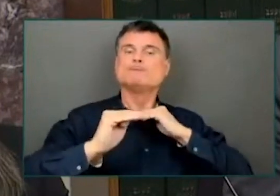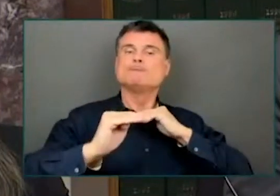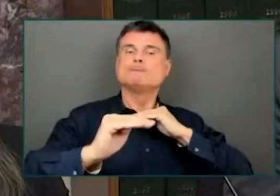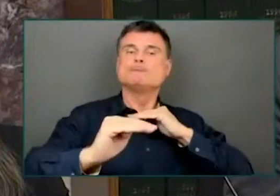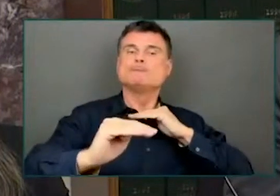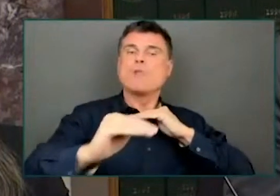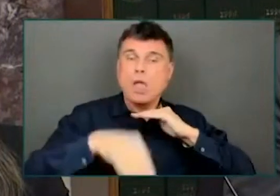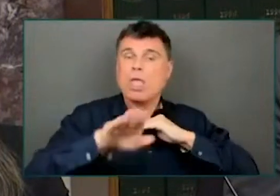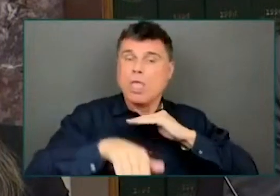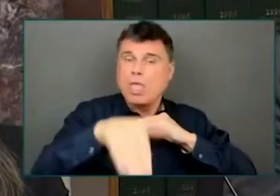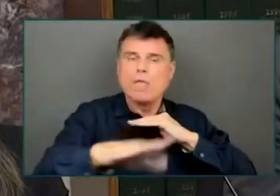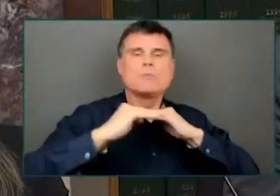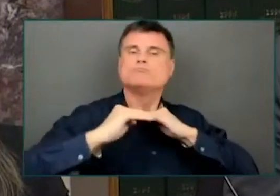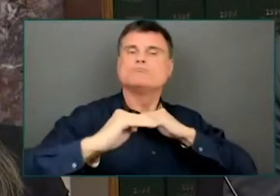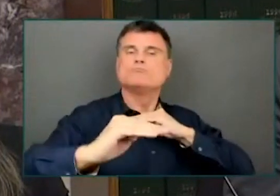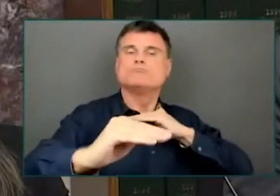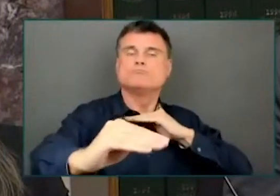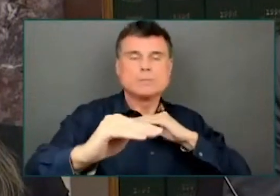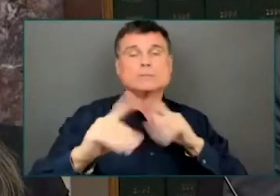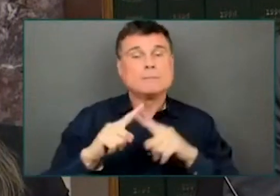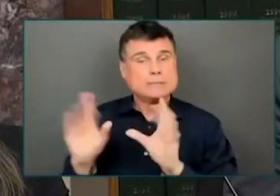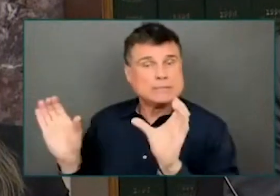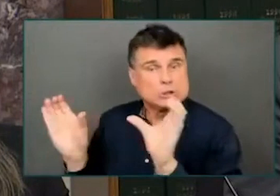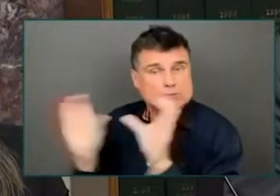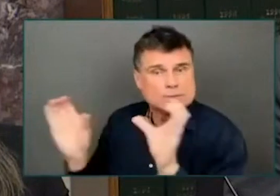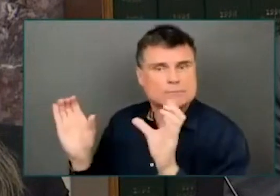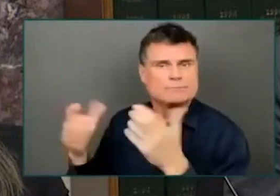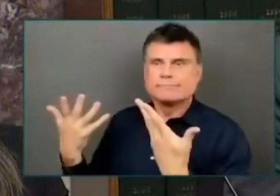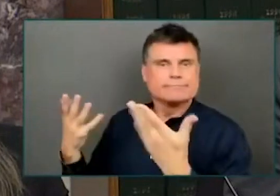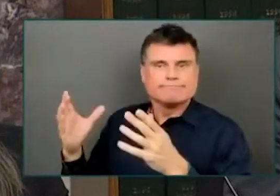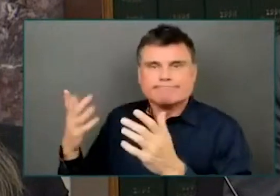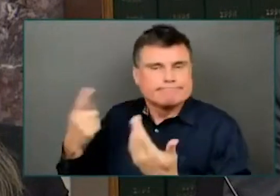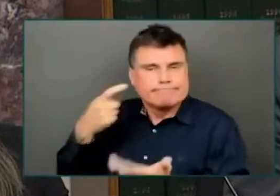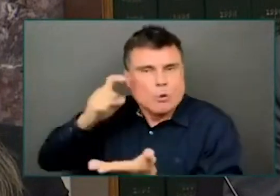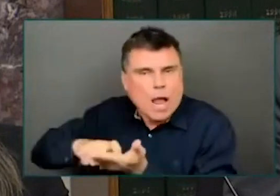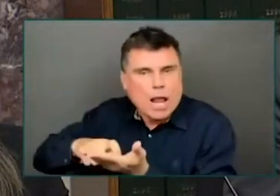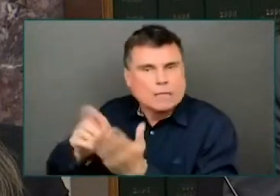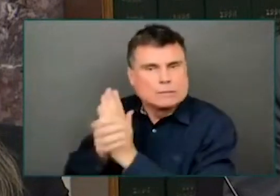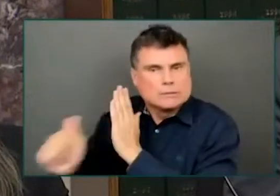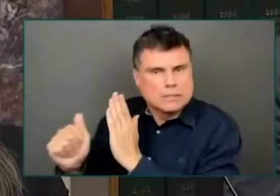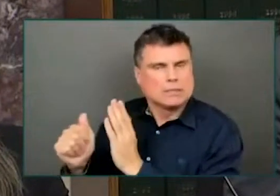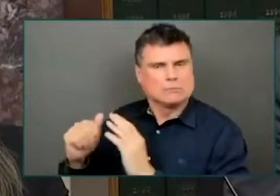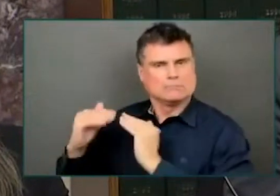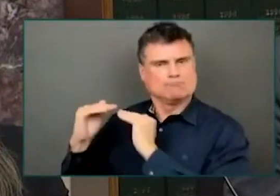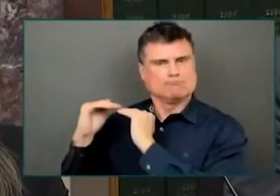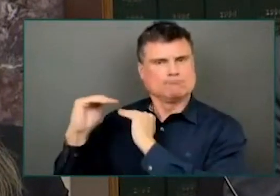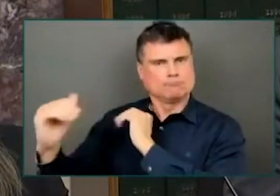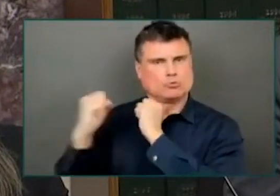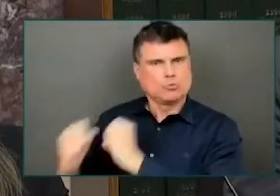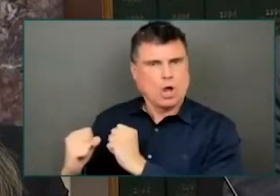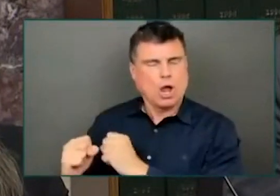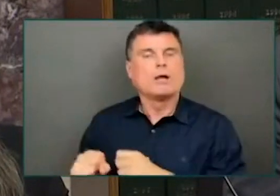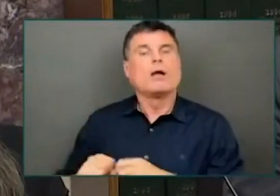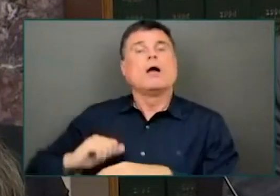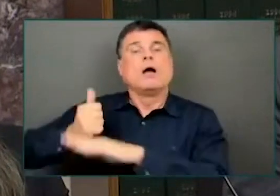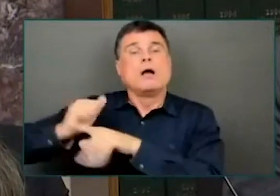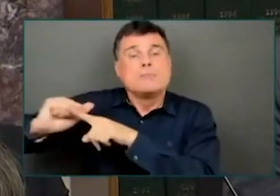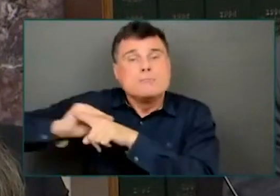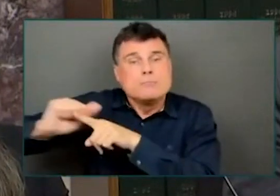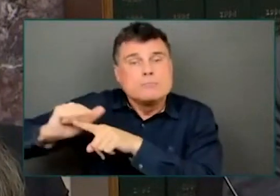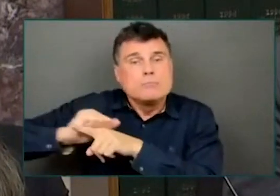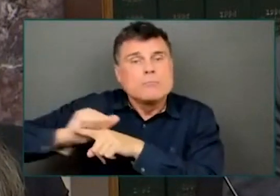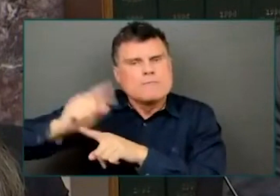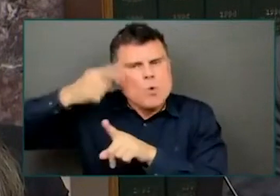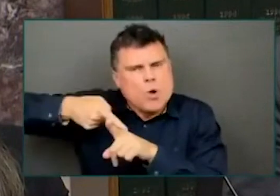Budget 2022 advances these efforts with new training seats and targeted programs for trades workers, along with more monitoring and compliance activities at work